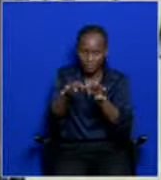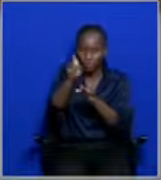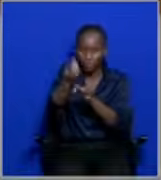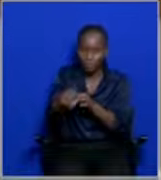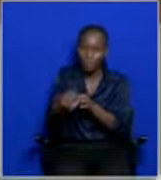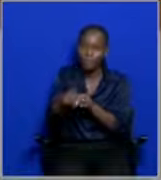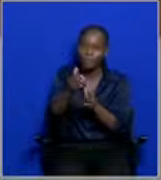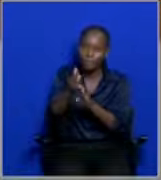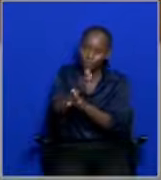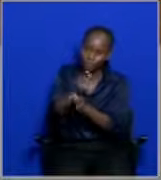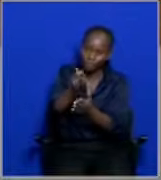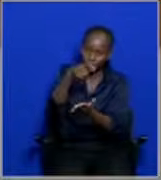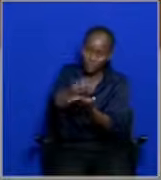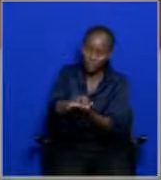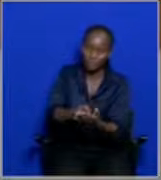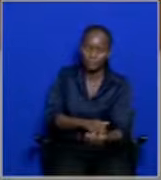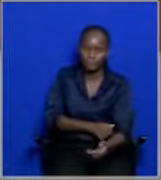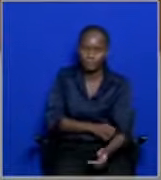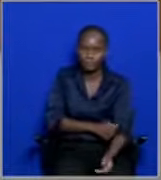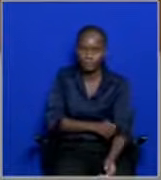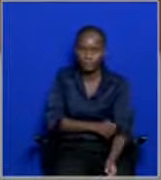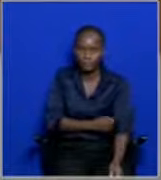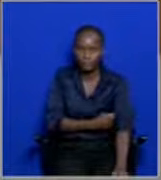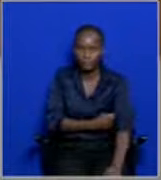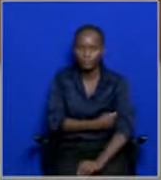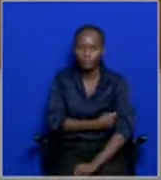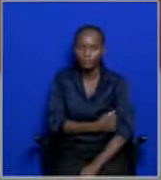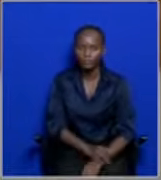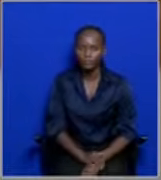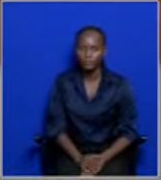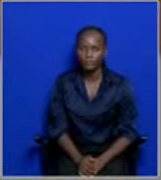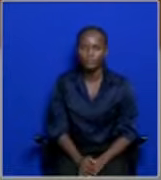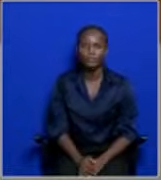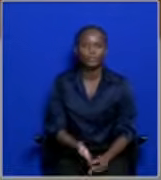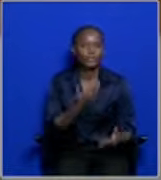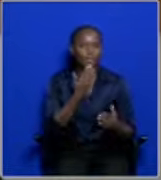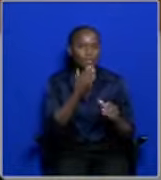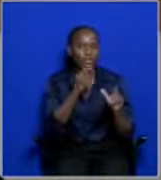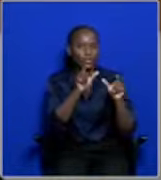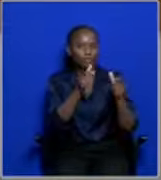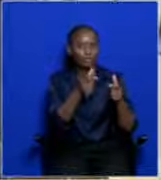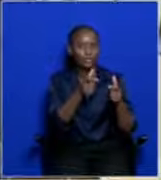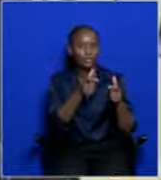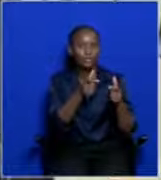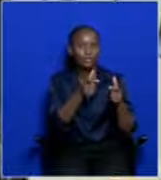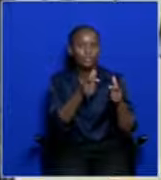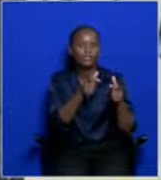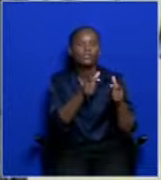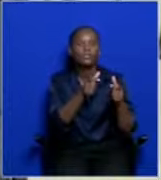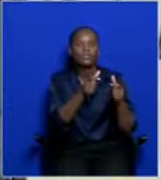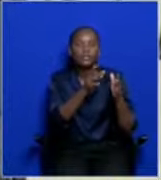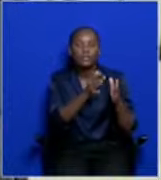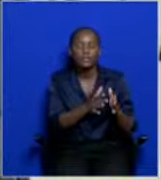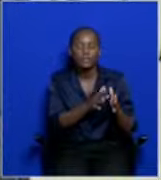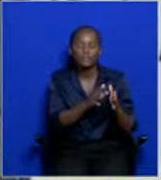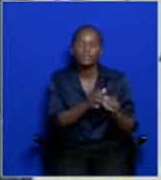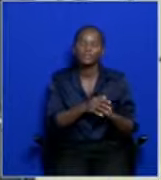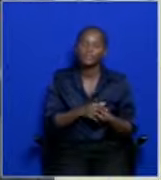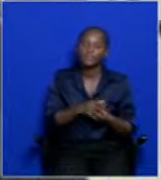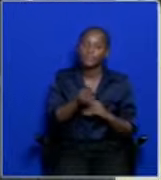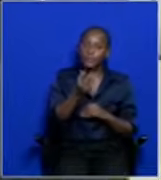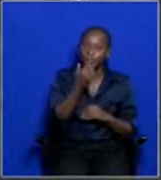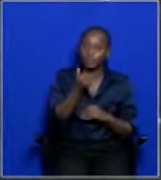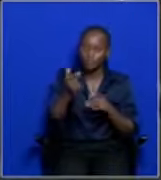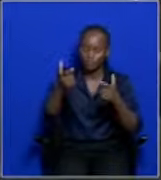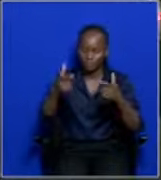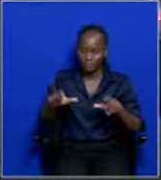Thank you, Commissioner Kumalo. Please have regard to your paragraph 66 in your statement now. Your statement,